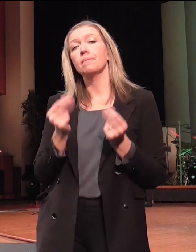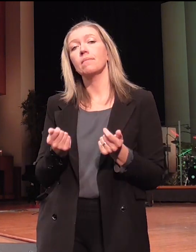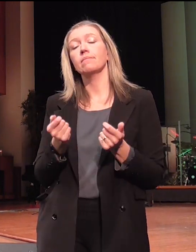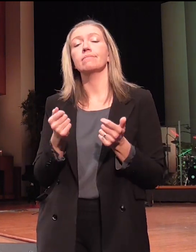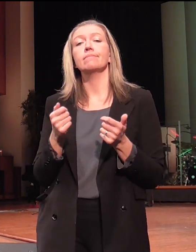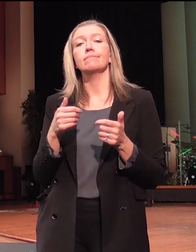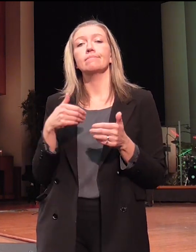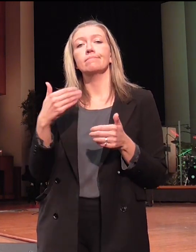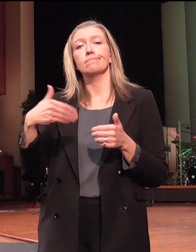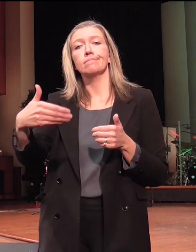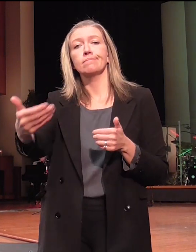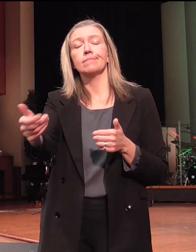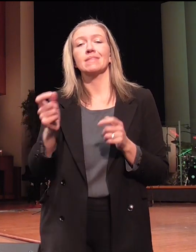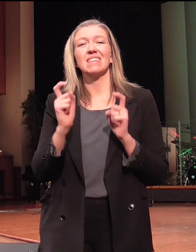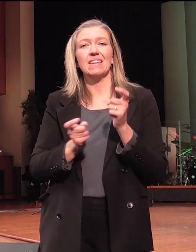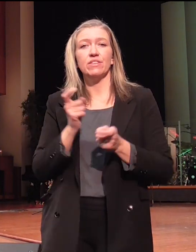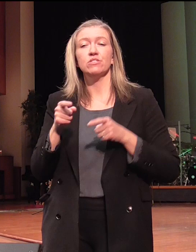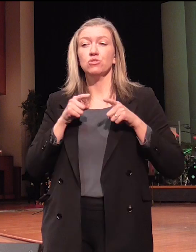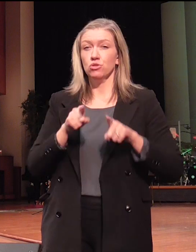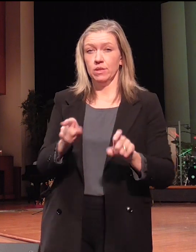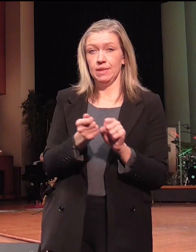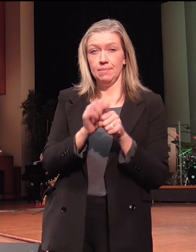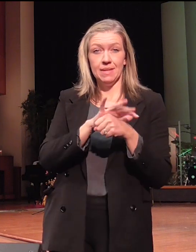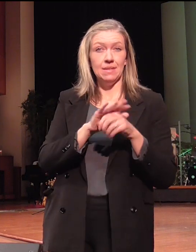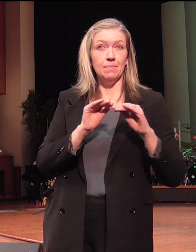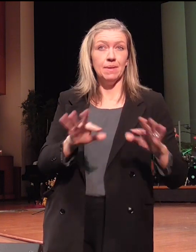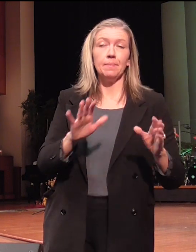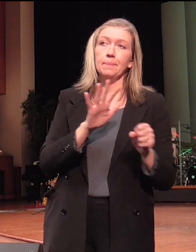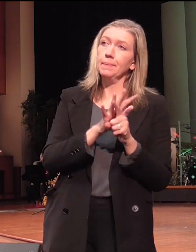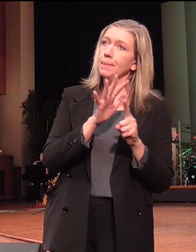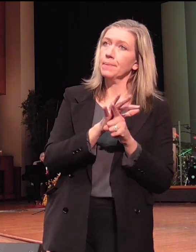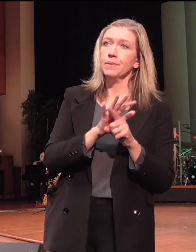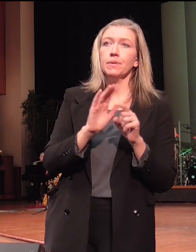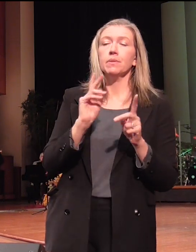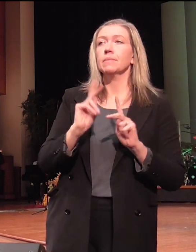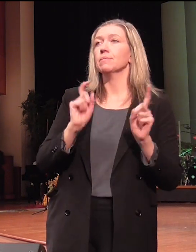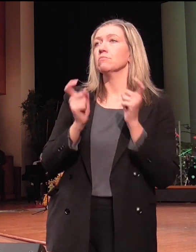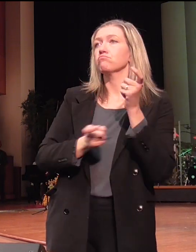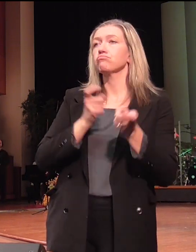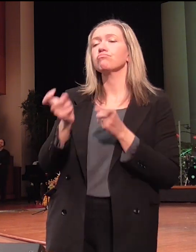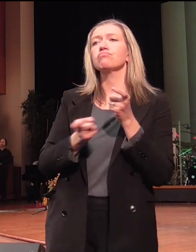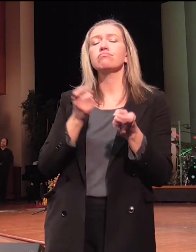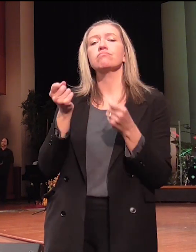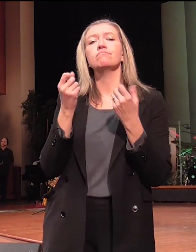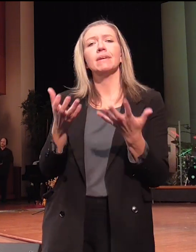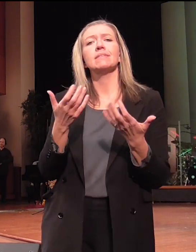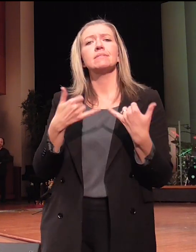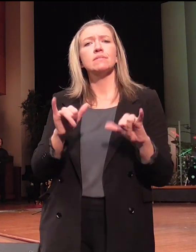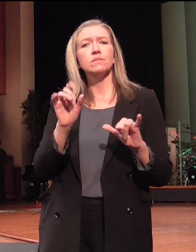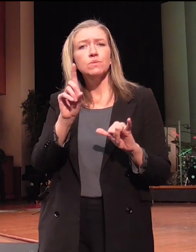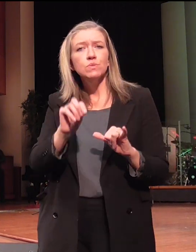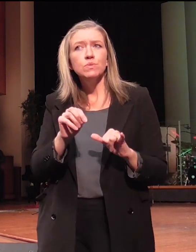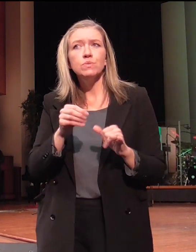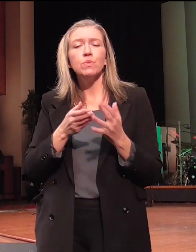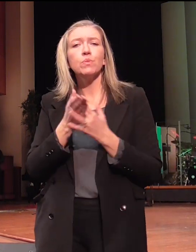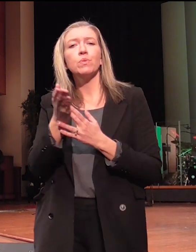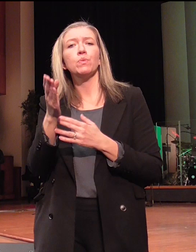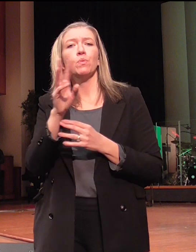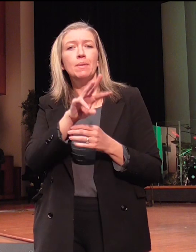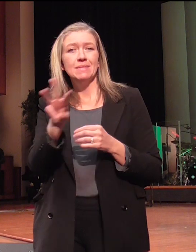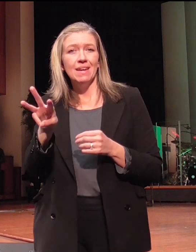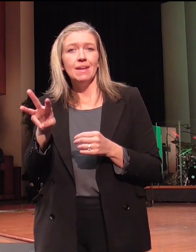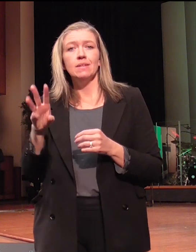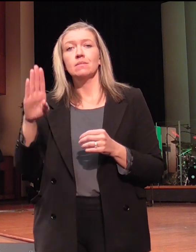During the pandemic, this became a really popular way for people to give, and we've got quite a few people who do that through our website, through their bank